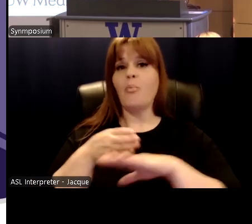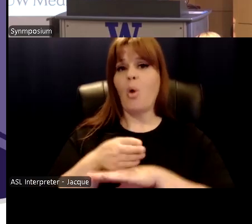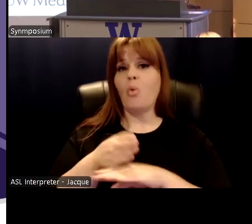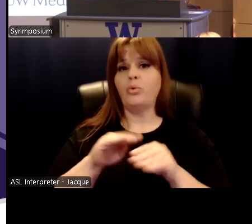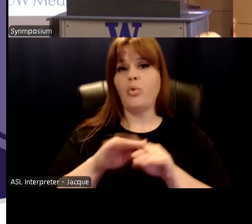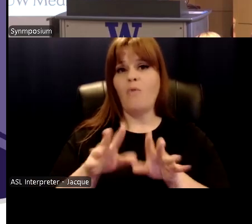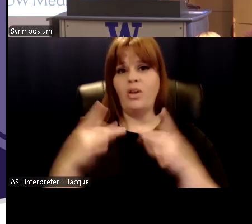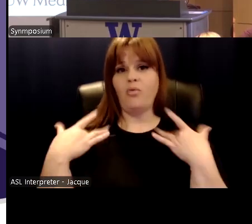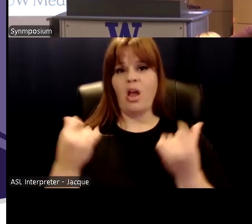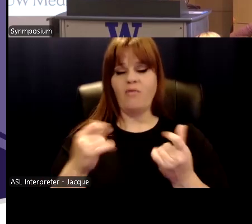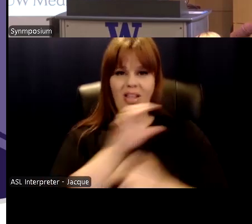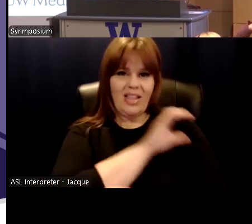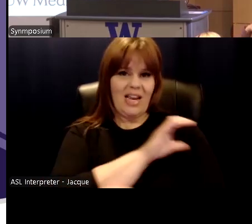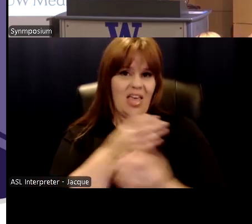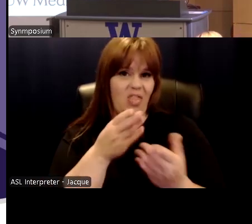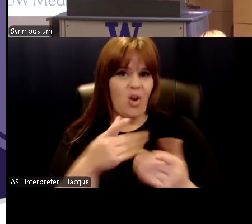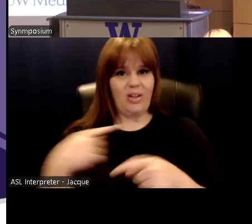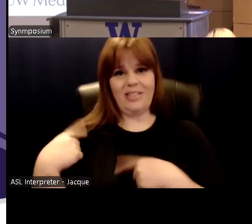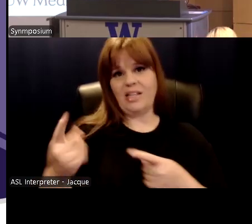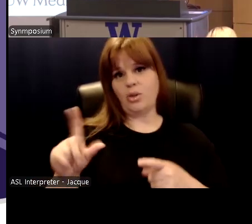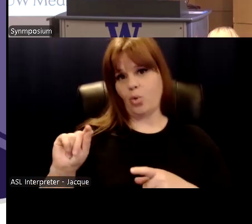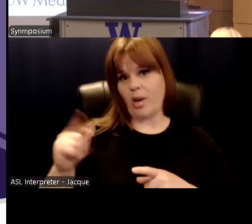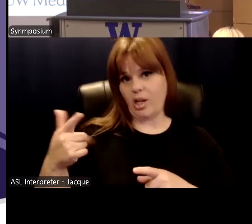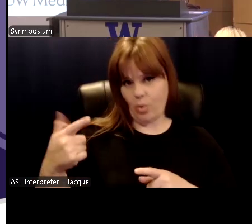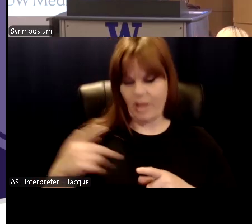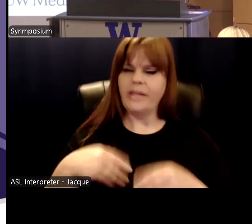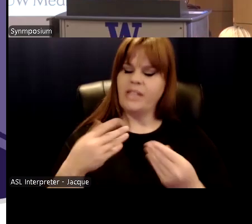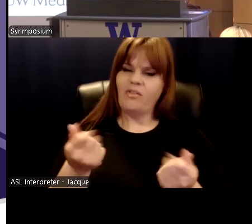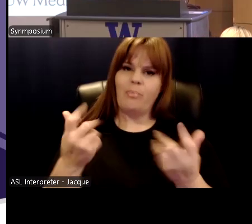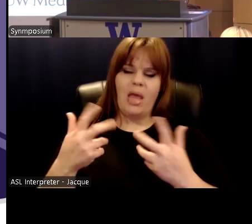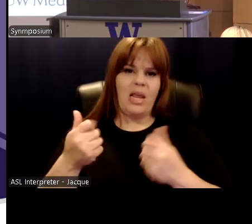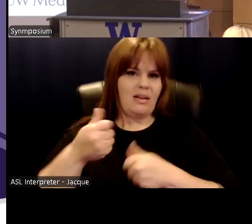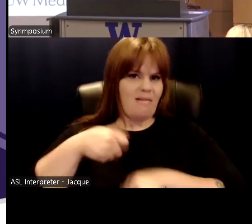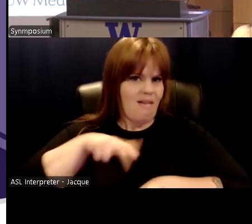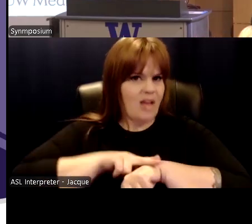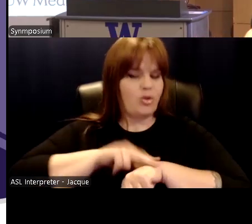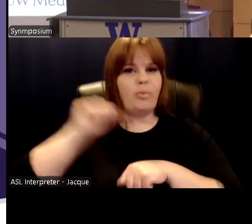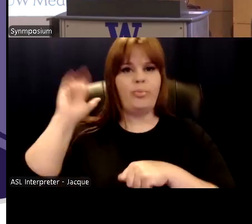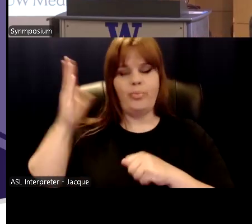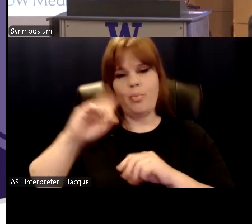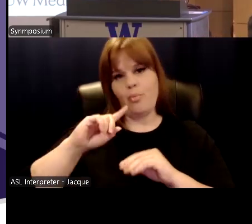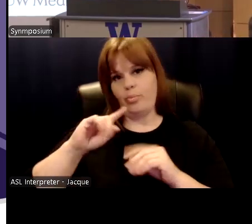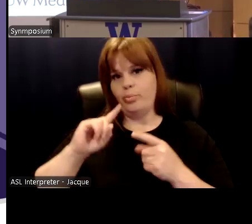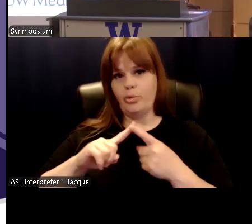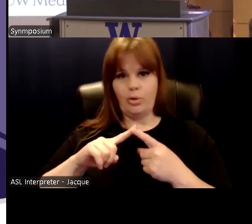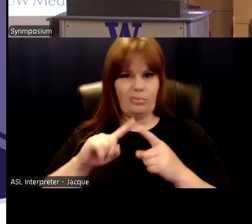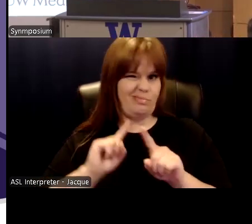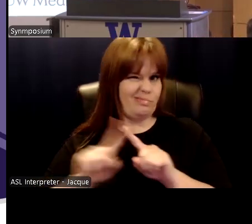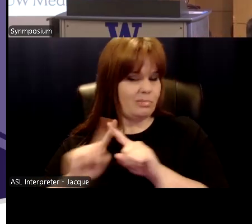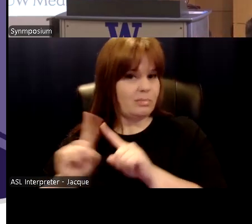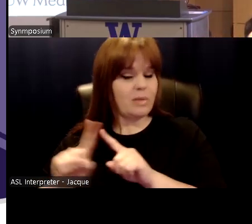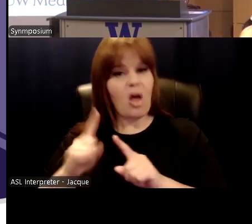there since 2021. He has given many national presentations for clinicians on managing long COVID, some of which I've